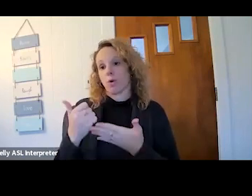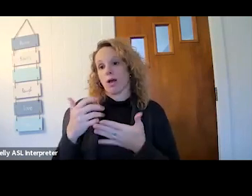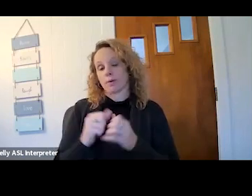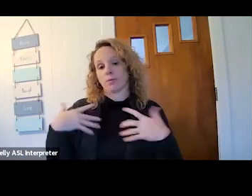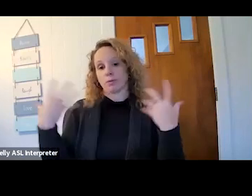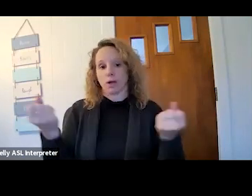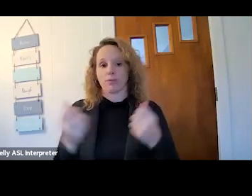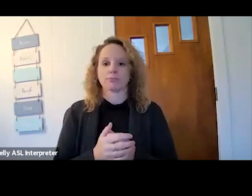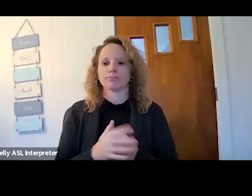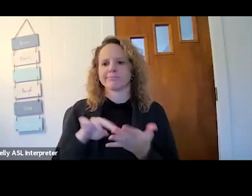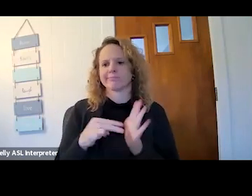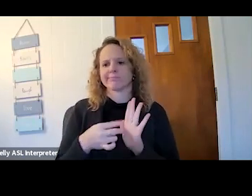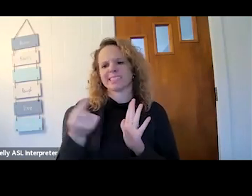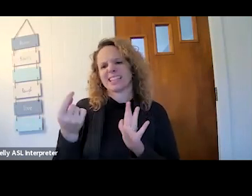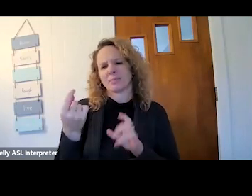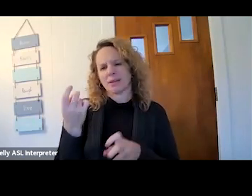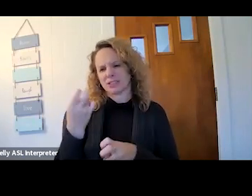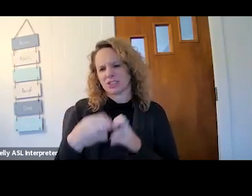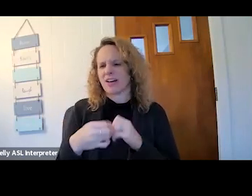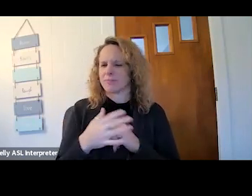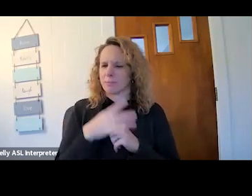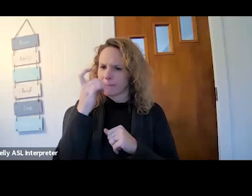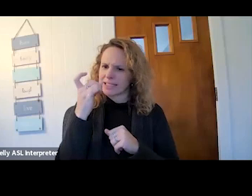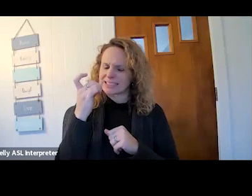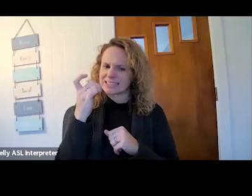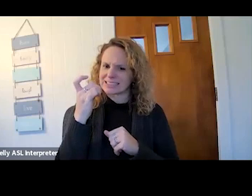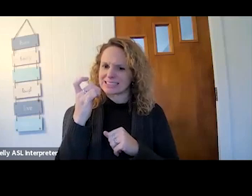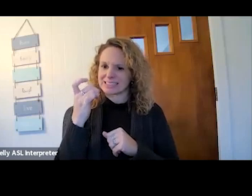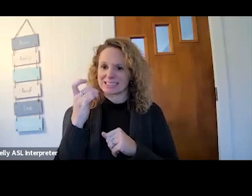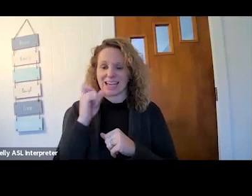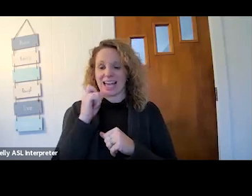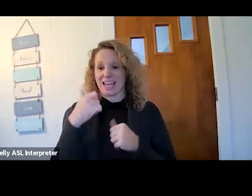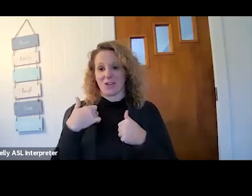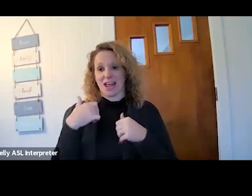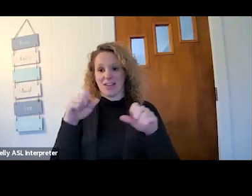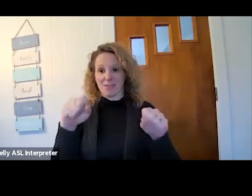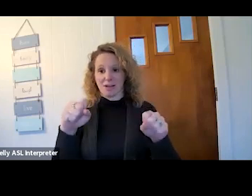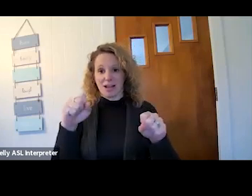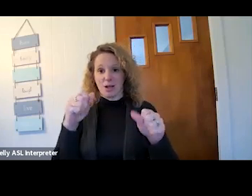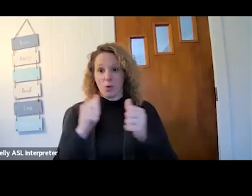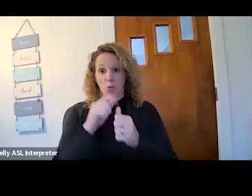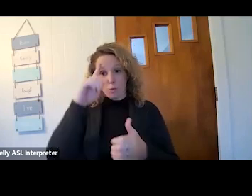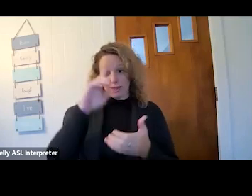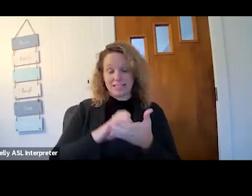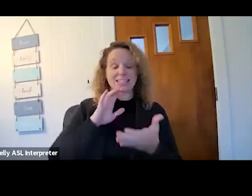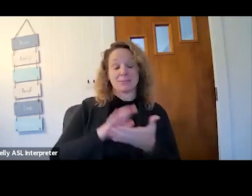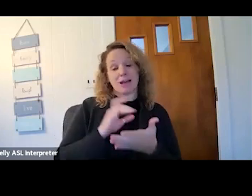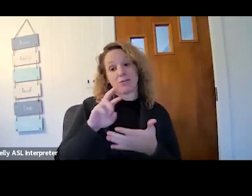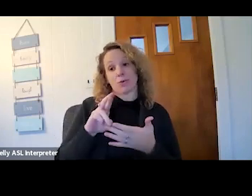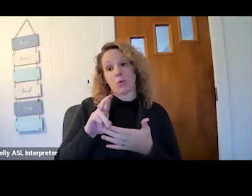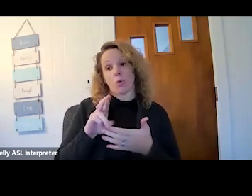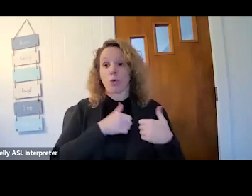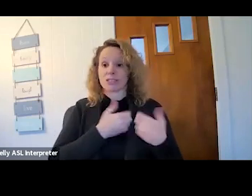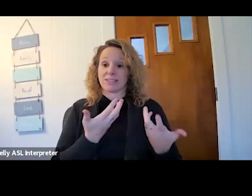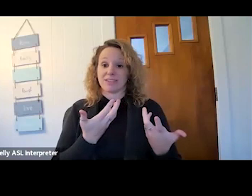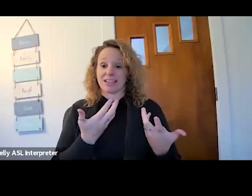recovery. So this is a little bit tricky because I don't have jurisdiction over the spouses or significant others. And I